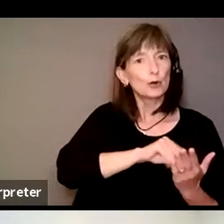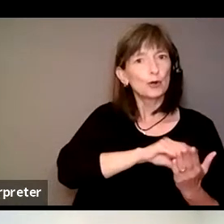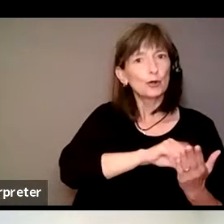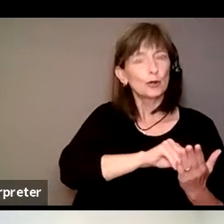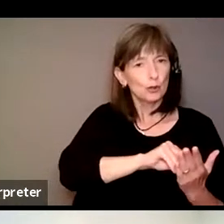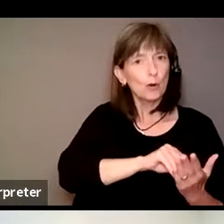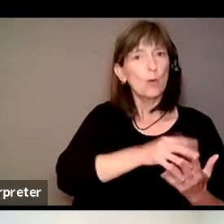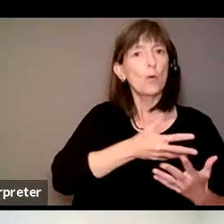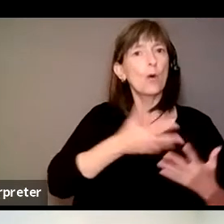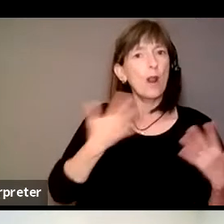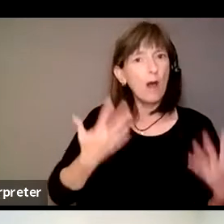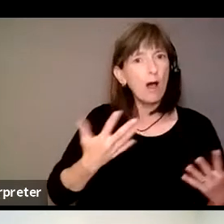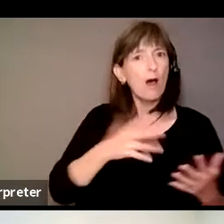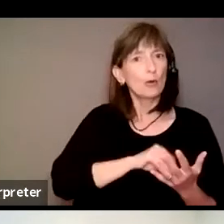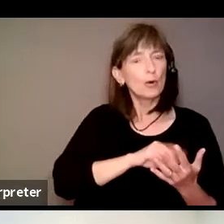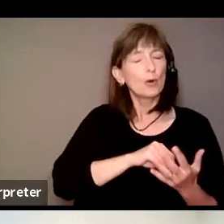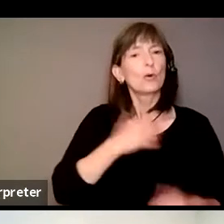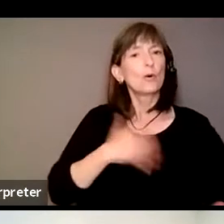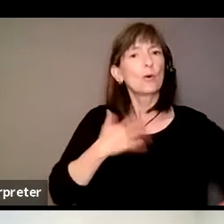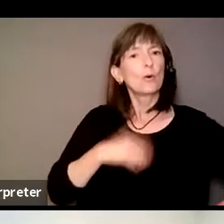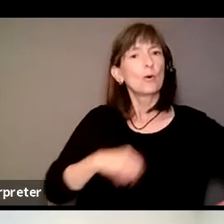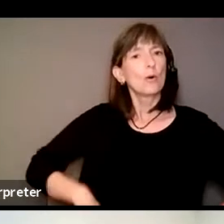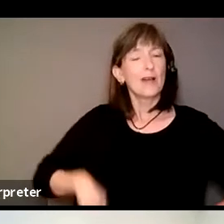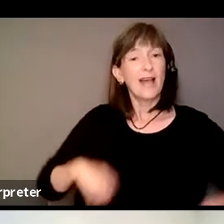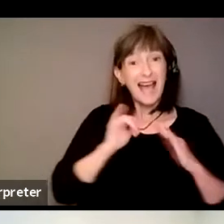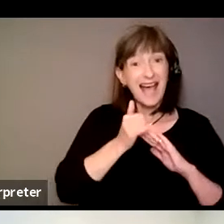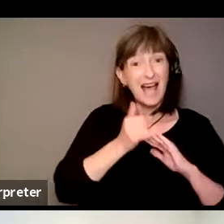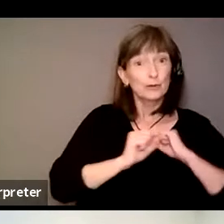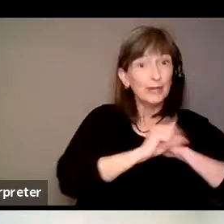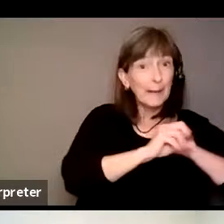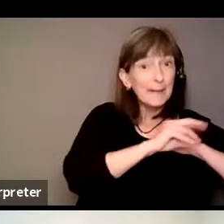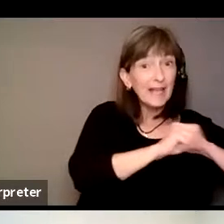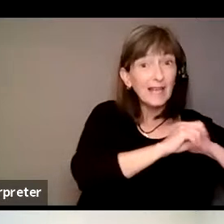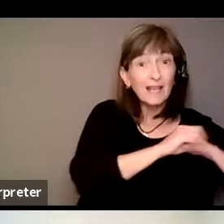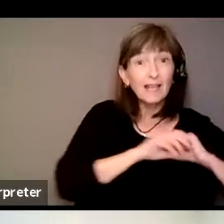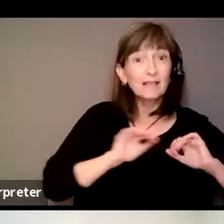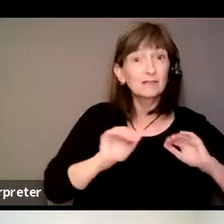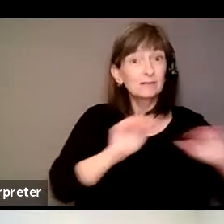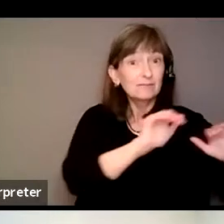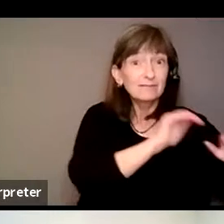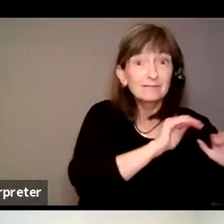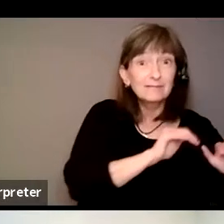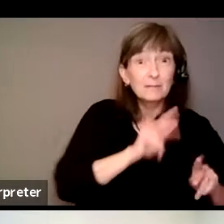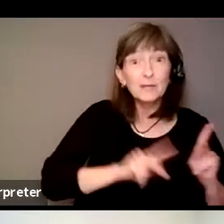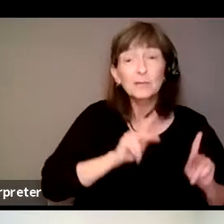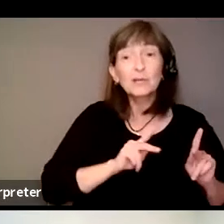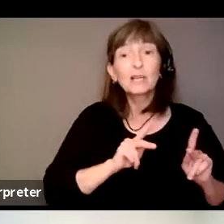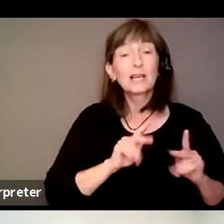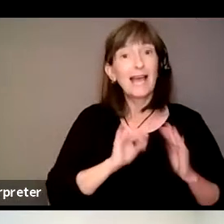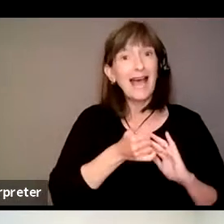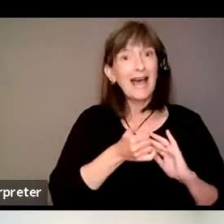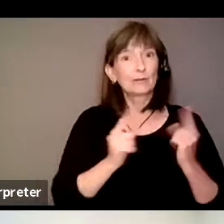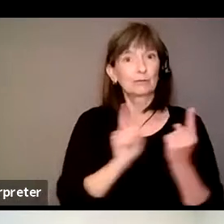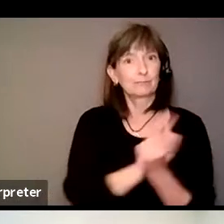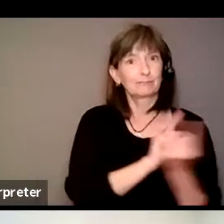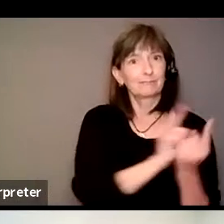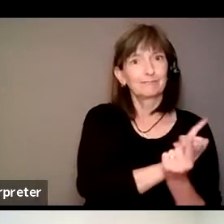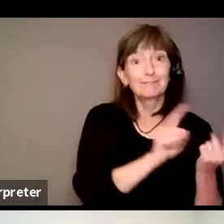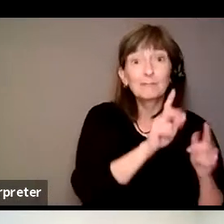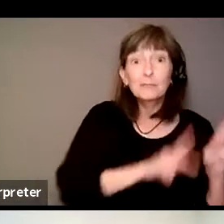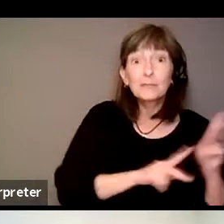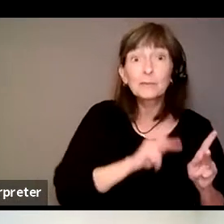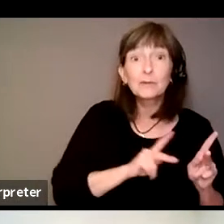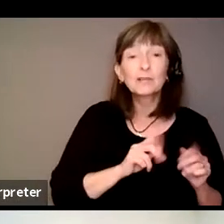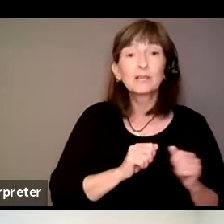so much, in campaigning in this 2 by-elections. I learned how to speak to people better, how to talk to my